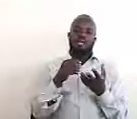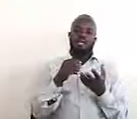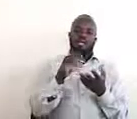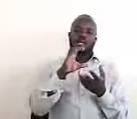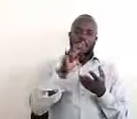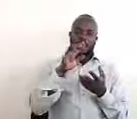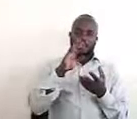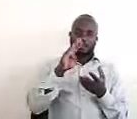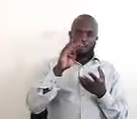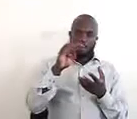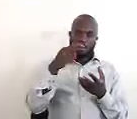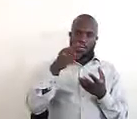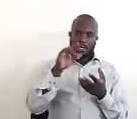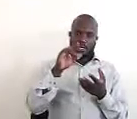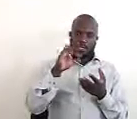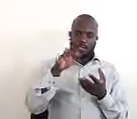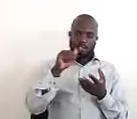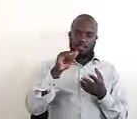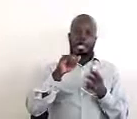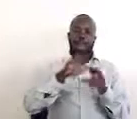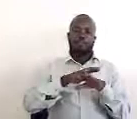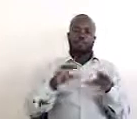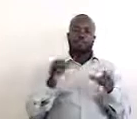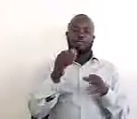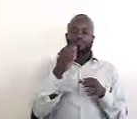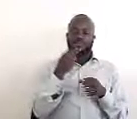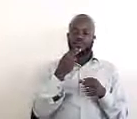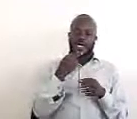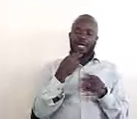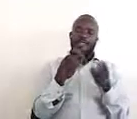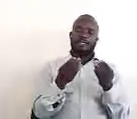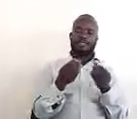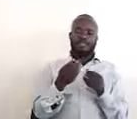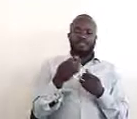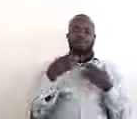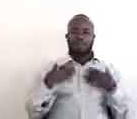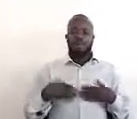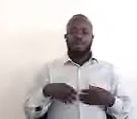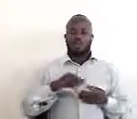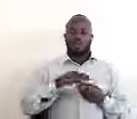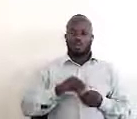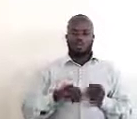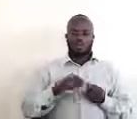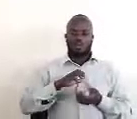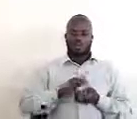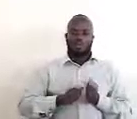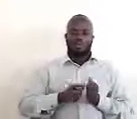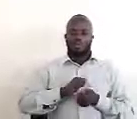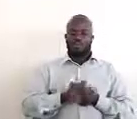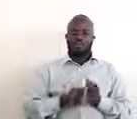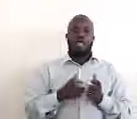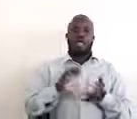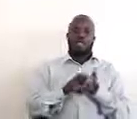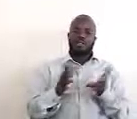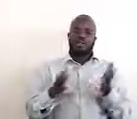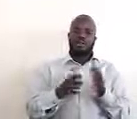Simple carbohydrates are just plain up sugars. They're really easy for your body to digest,